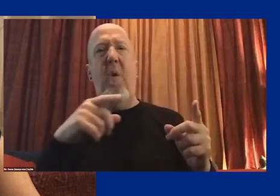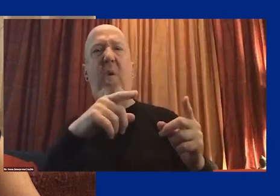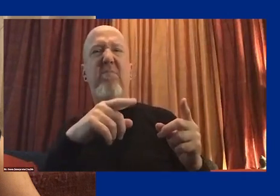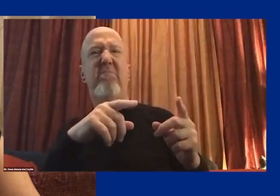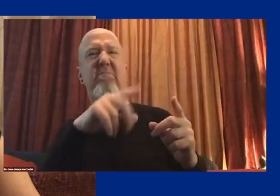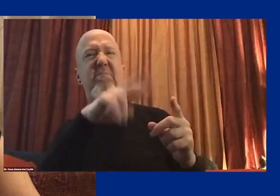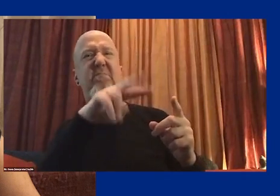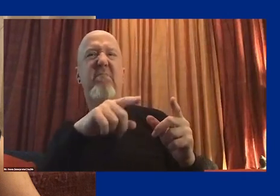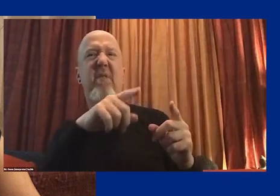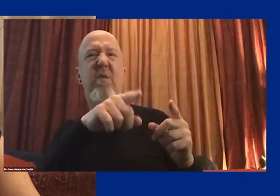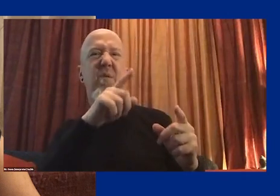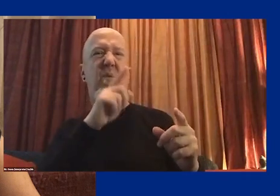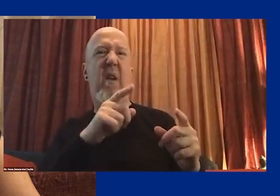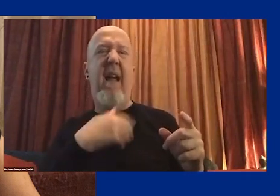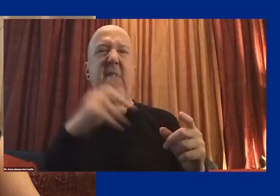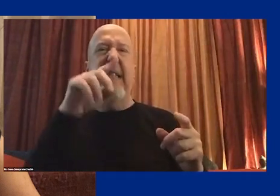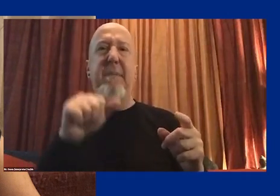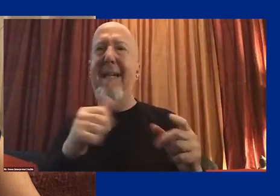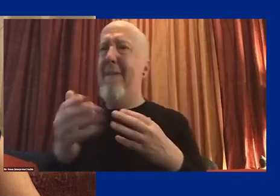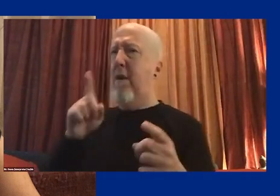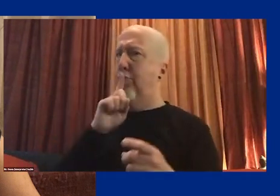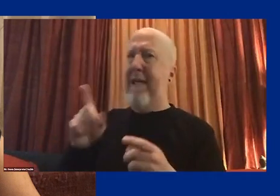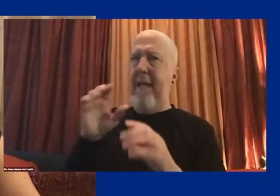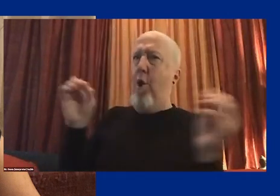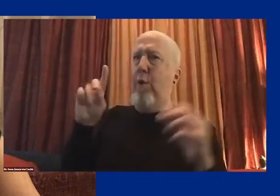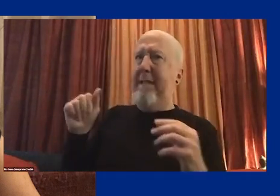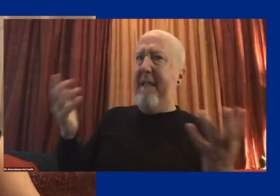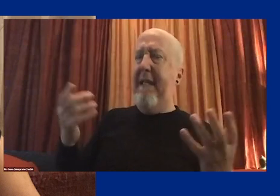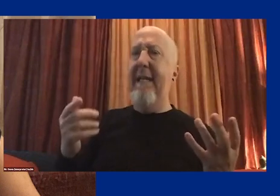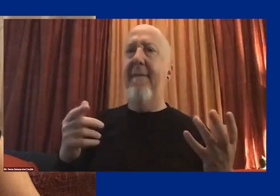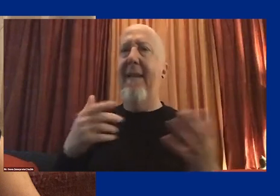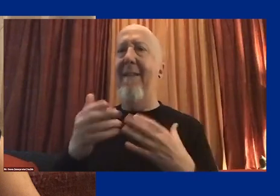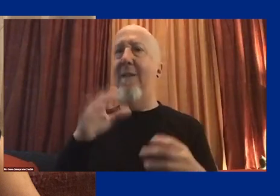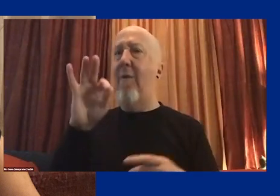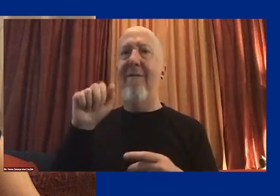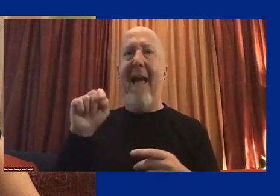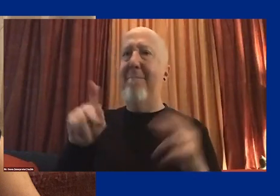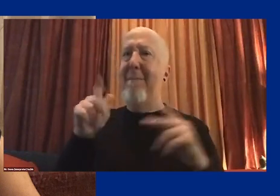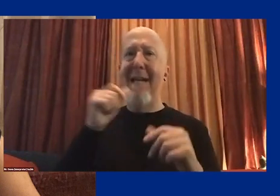of disability laws, even though those fat people might not realize it.